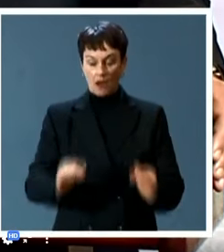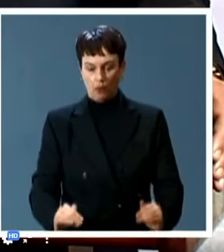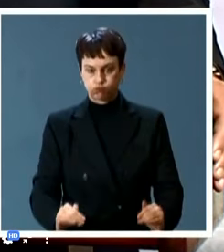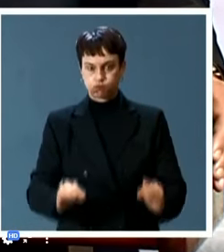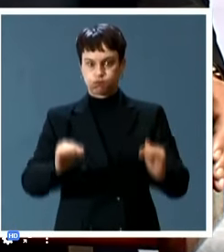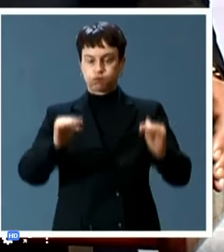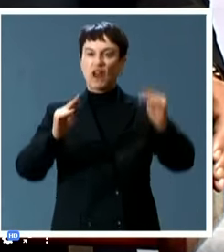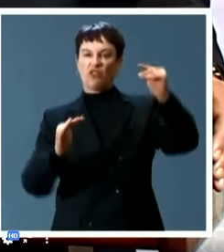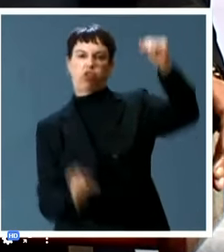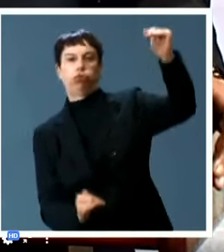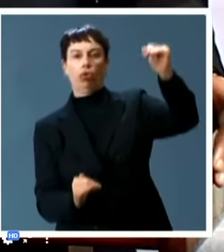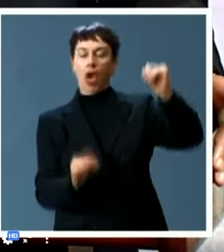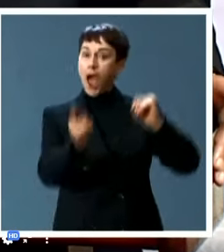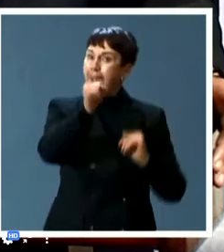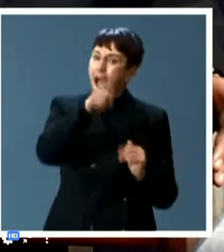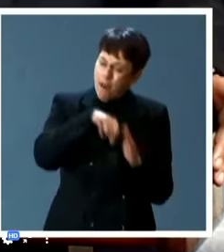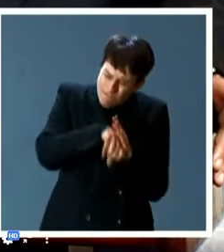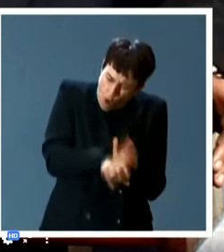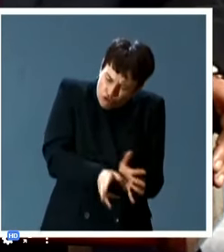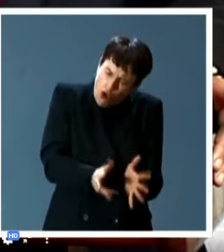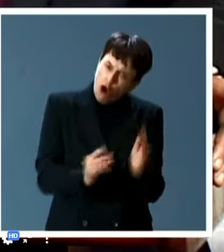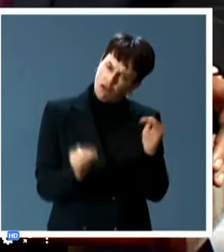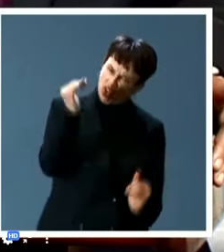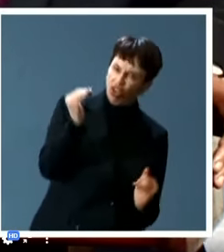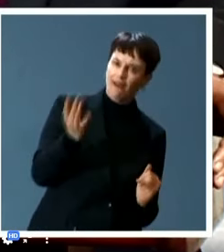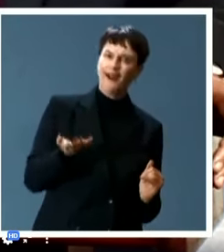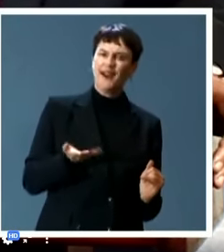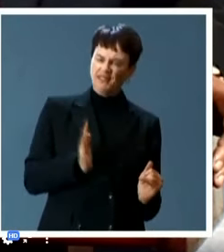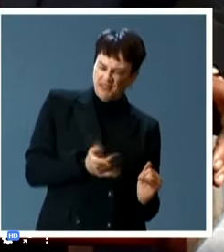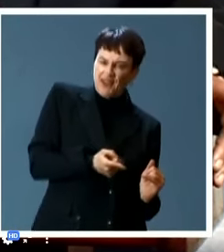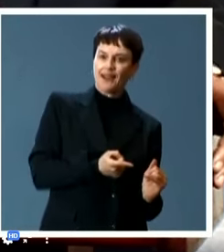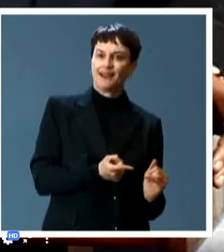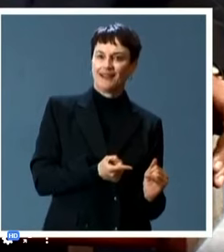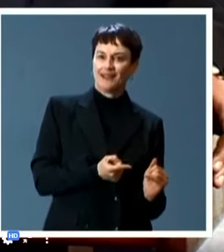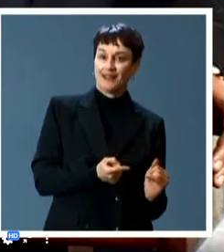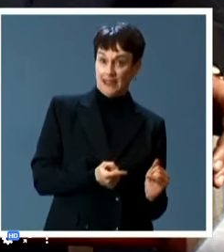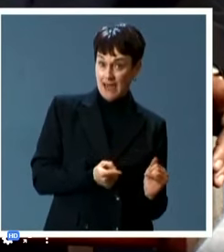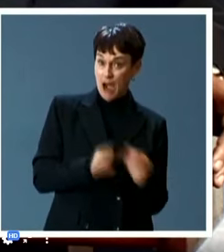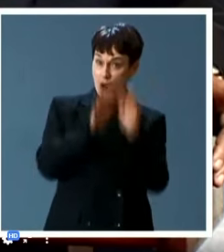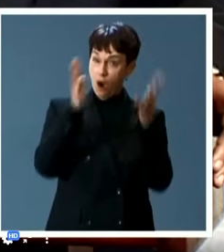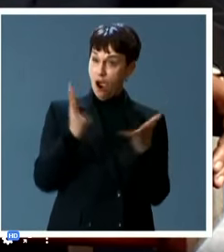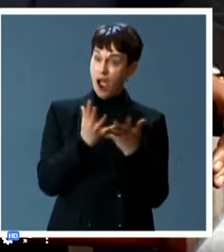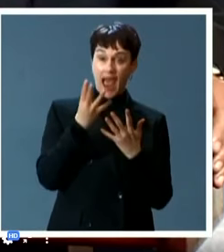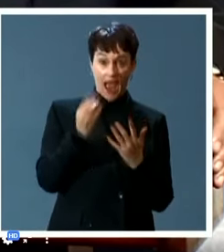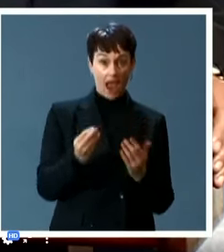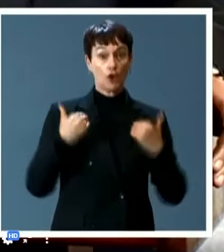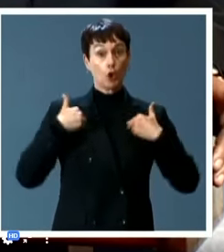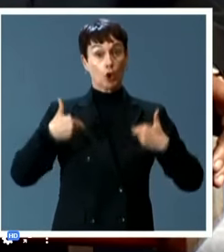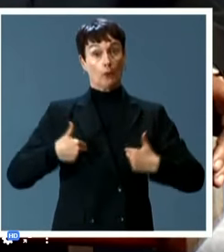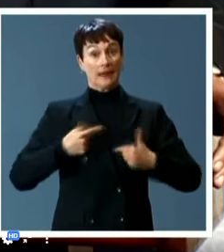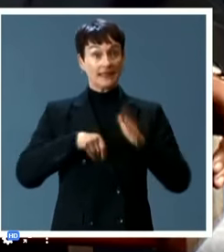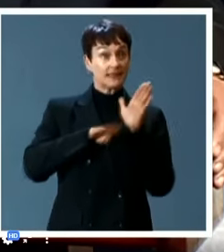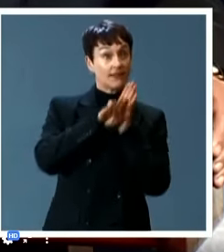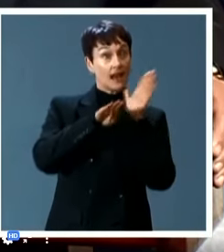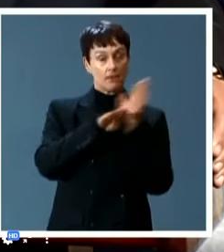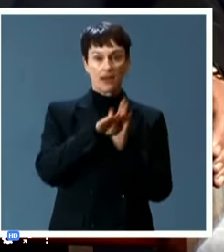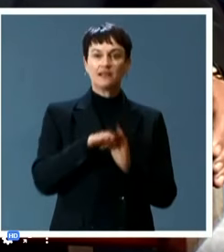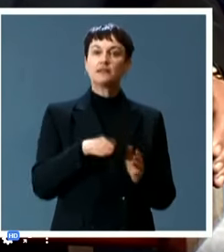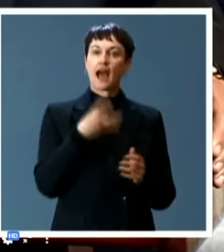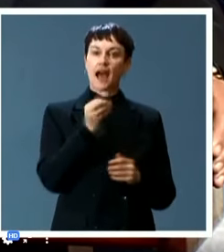death. More than 50% of 20-year-olds in countries with very high human development are in higher